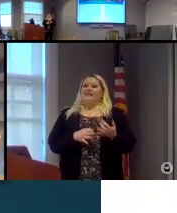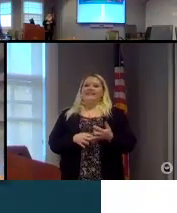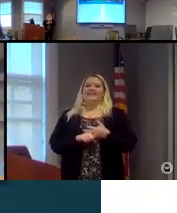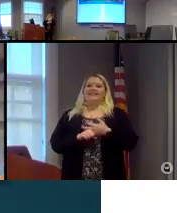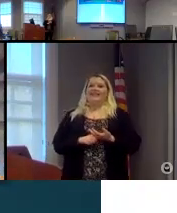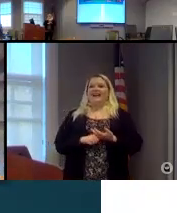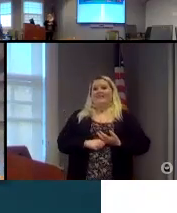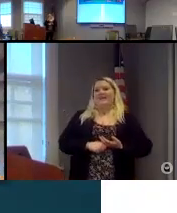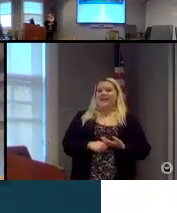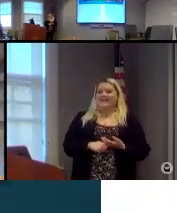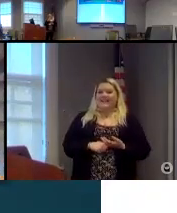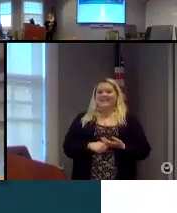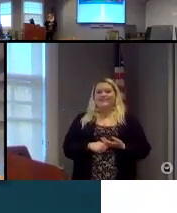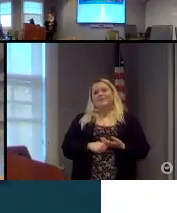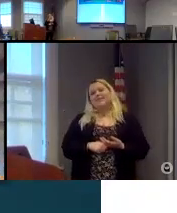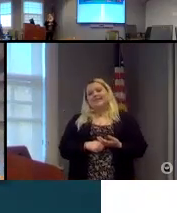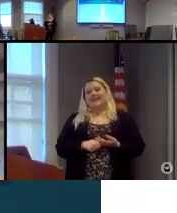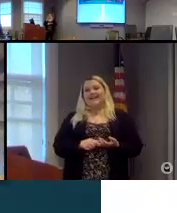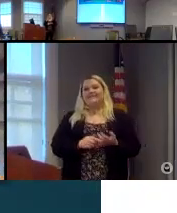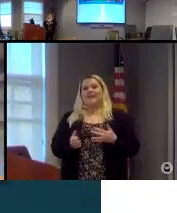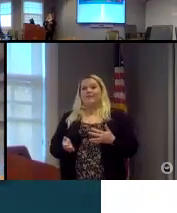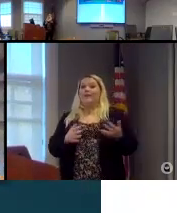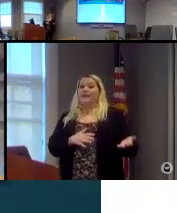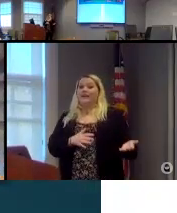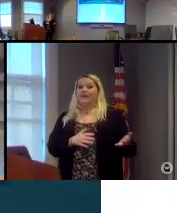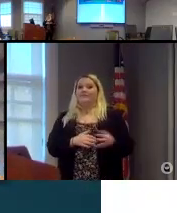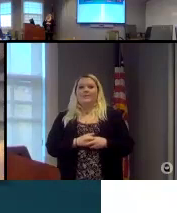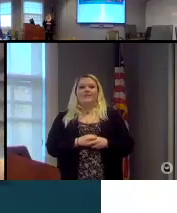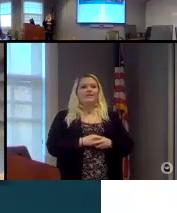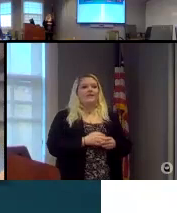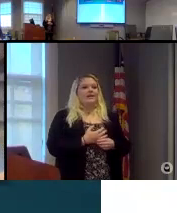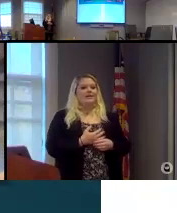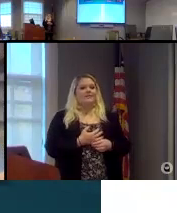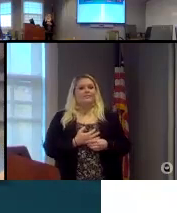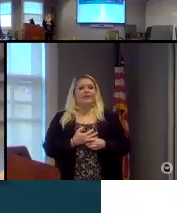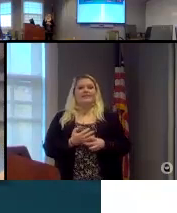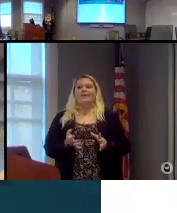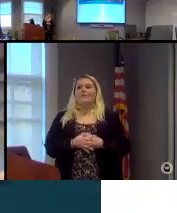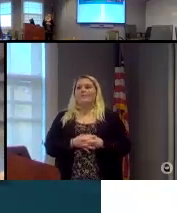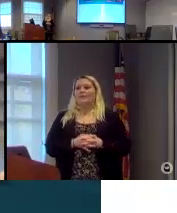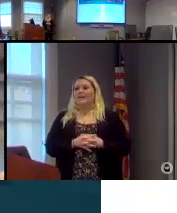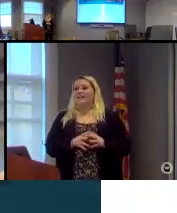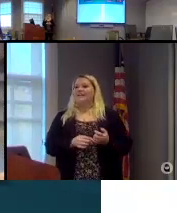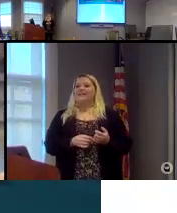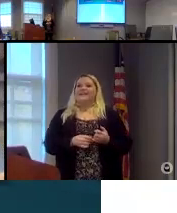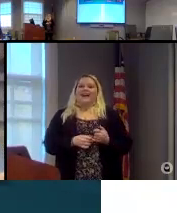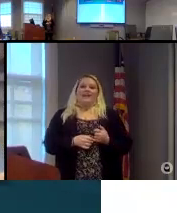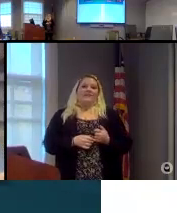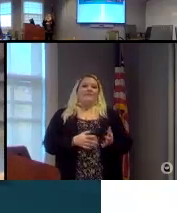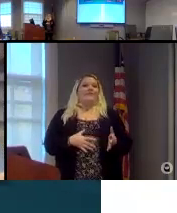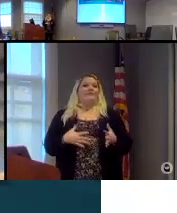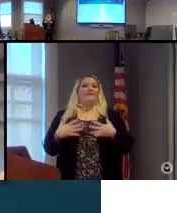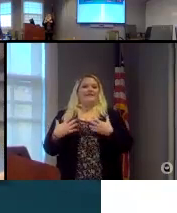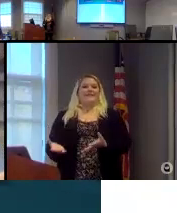did not have great sourcing, didn't have great metadata to be able to look at and find where they got their information. But it did help that